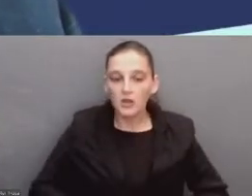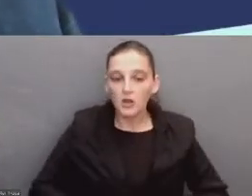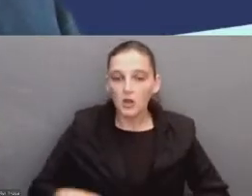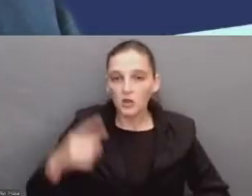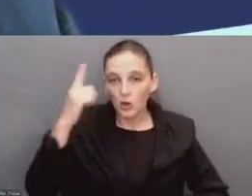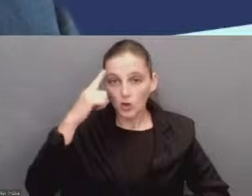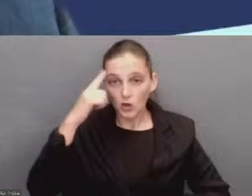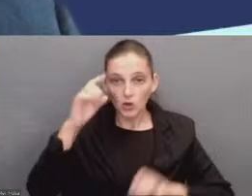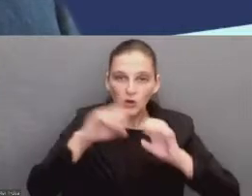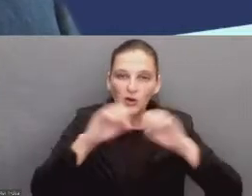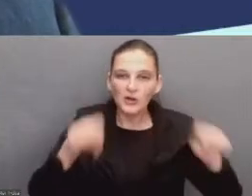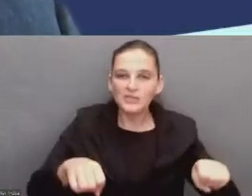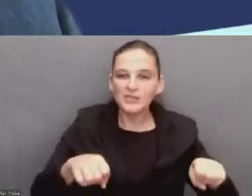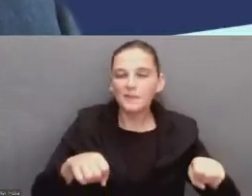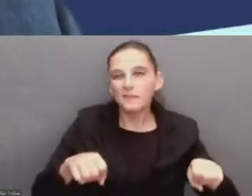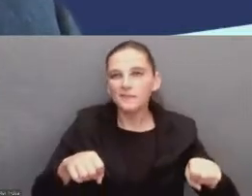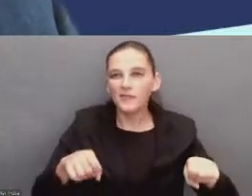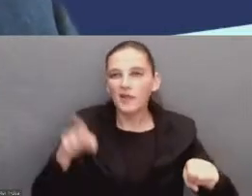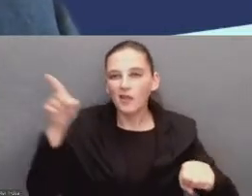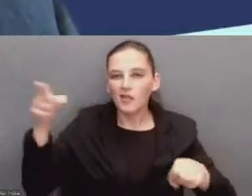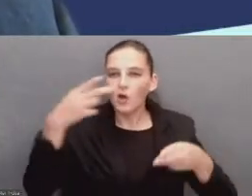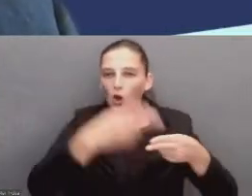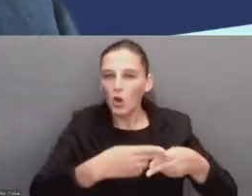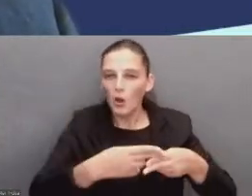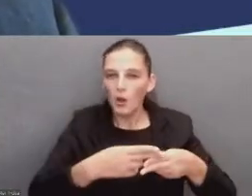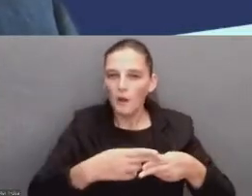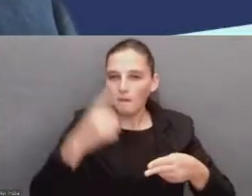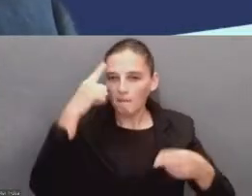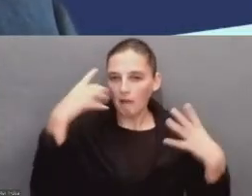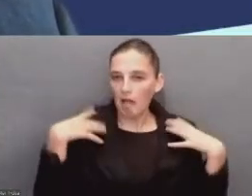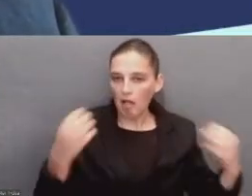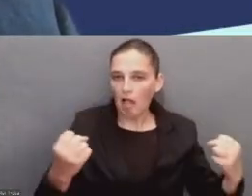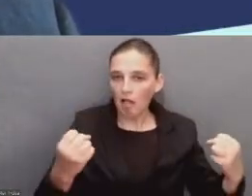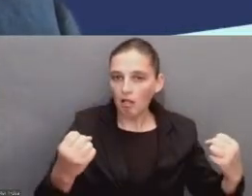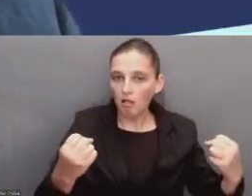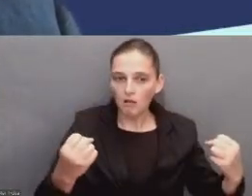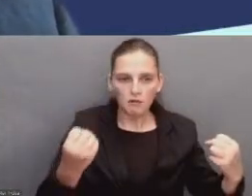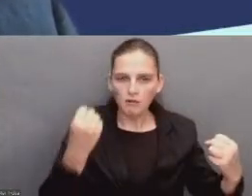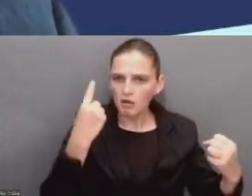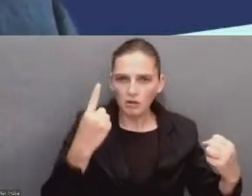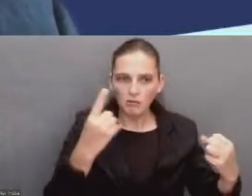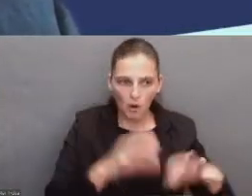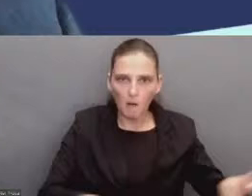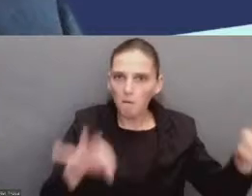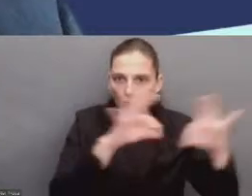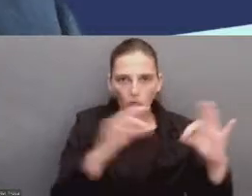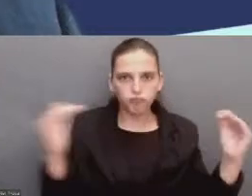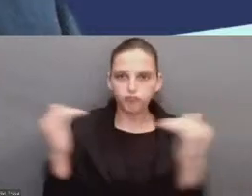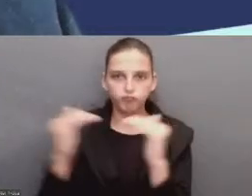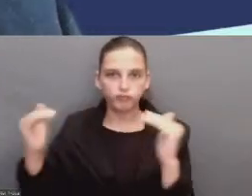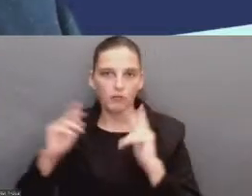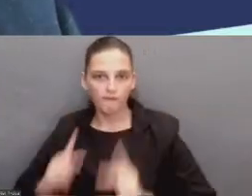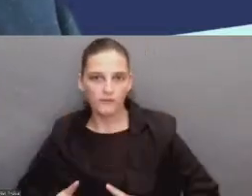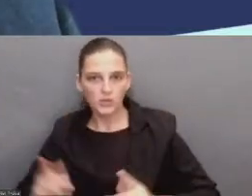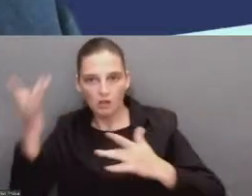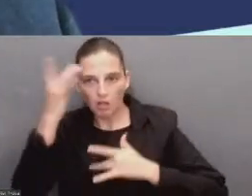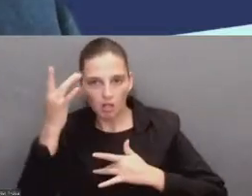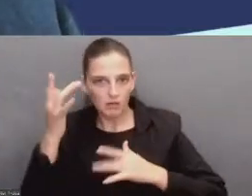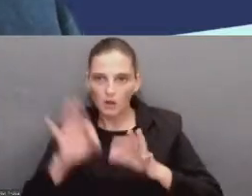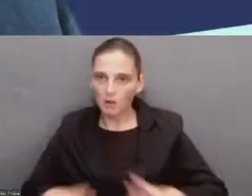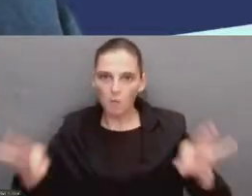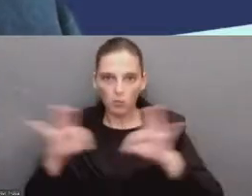health or a mental health issue, is just as important as a physical illness. And why is that so important? Take a look at how COVID-19